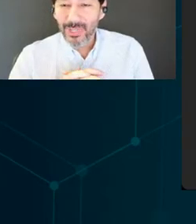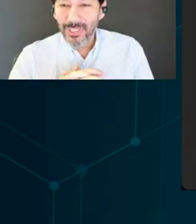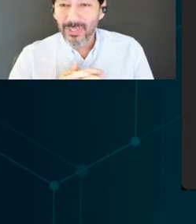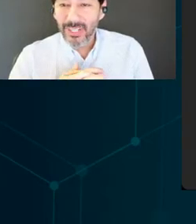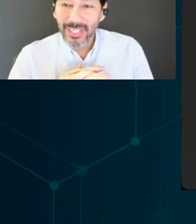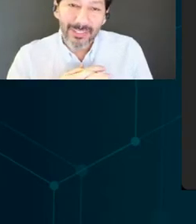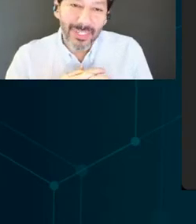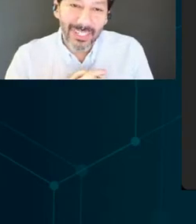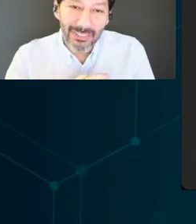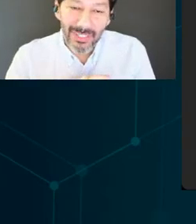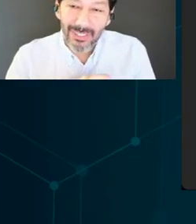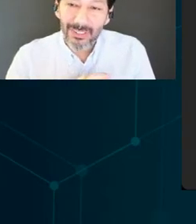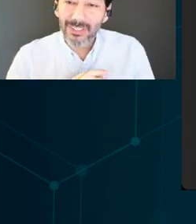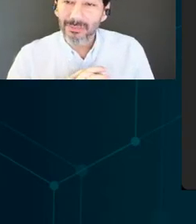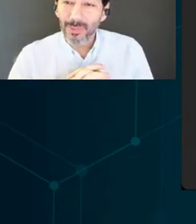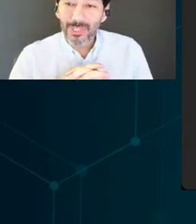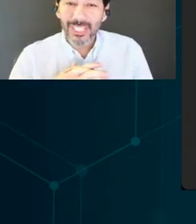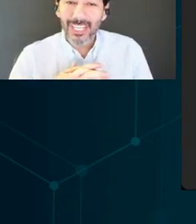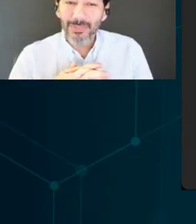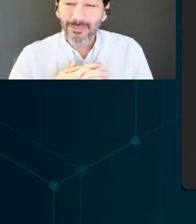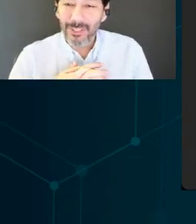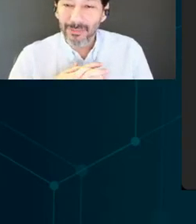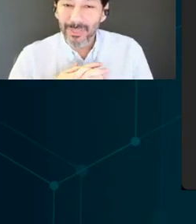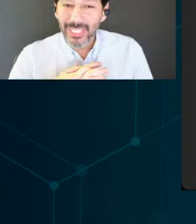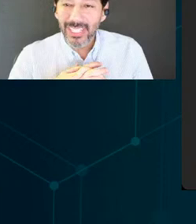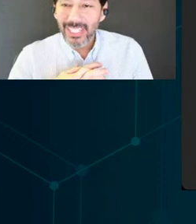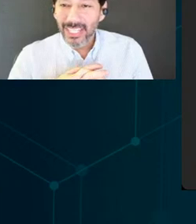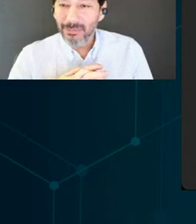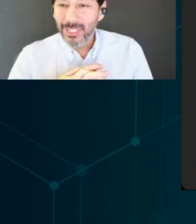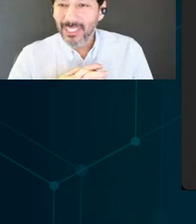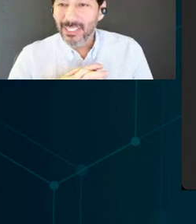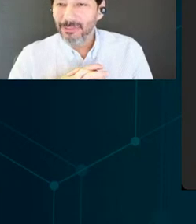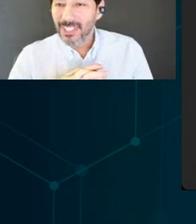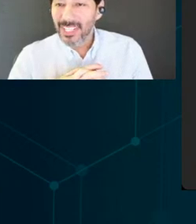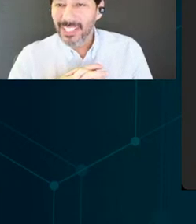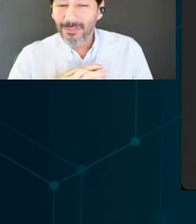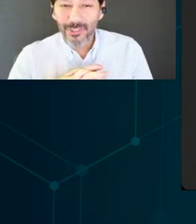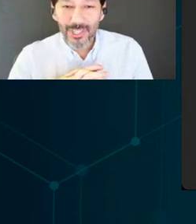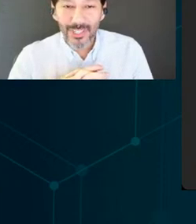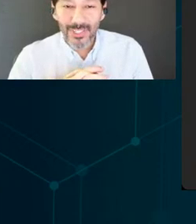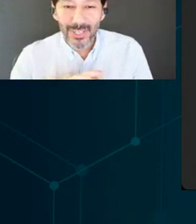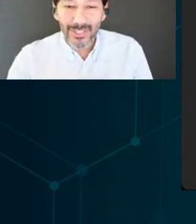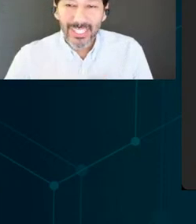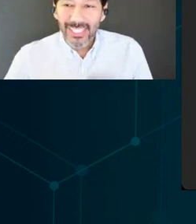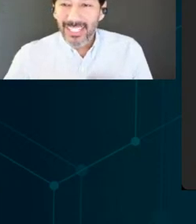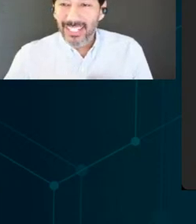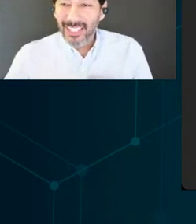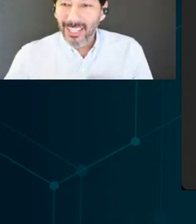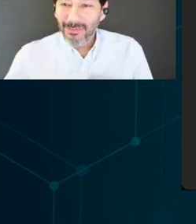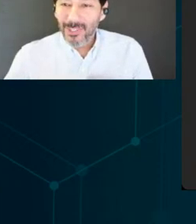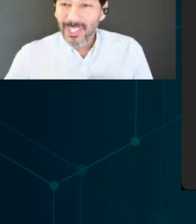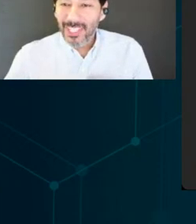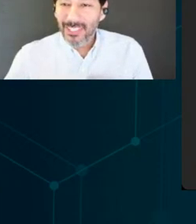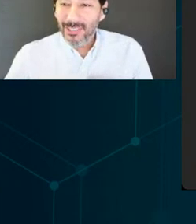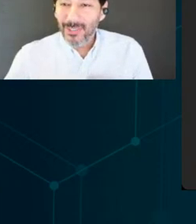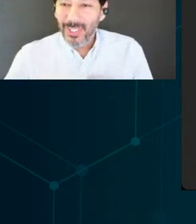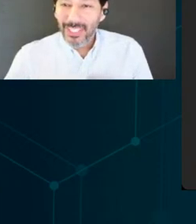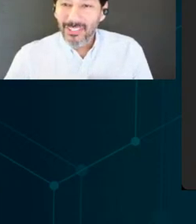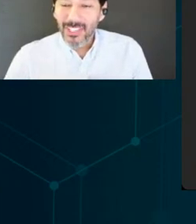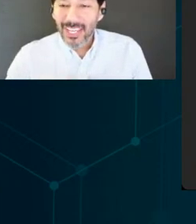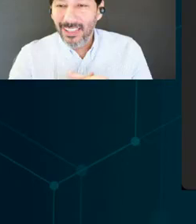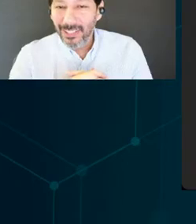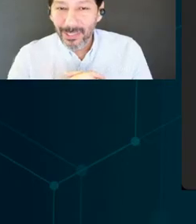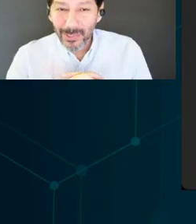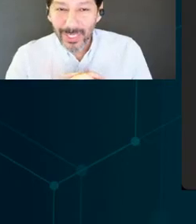get a sense of where you are. I know what country you're mostly coming from, but it'll be different cities for sure. So I'd love to see